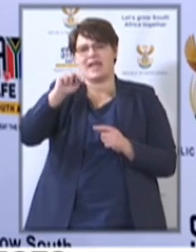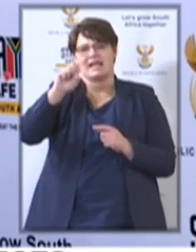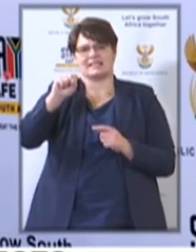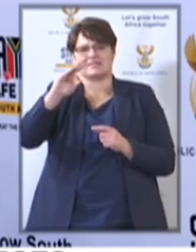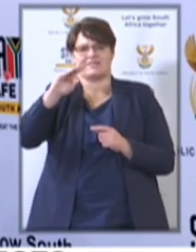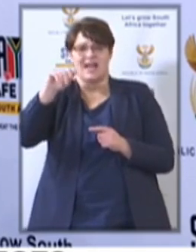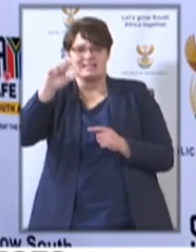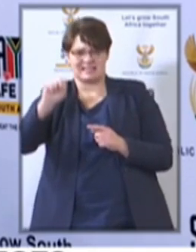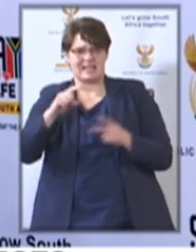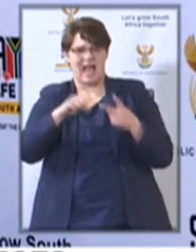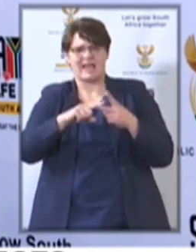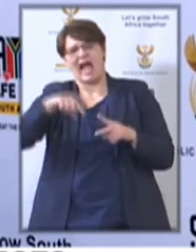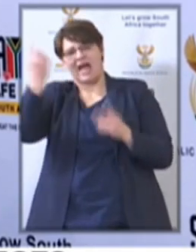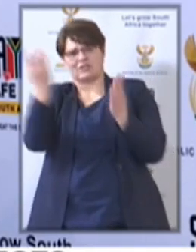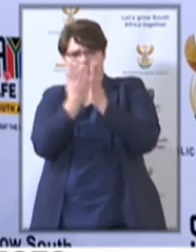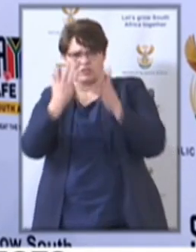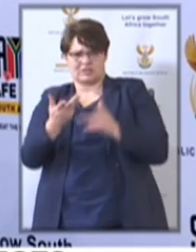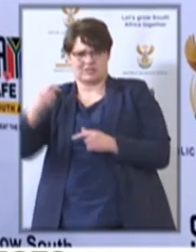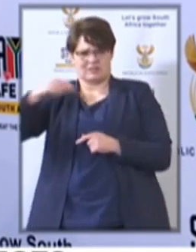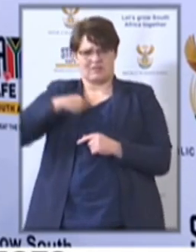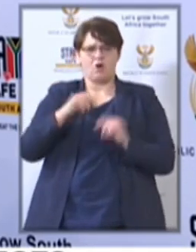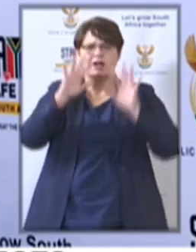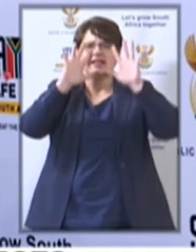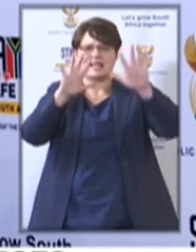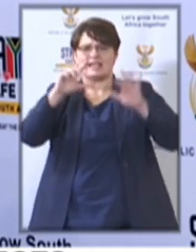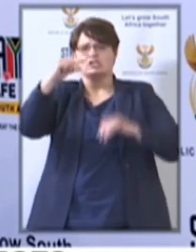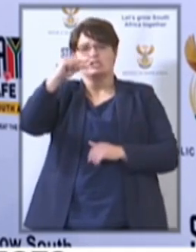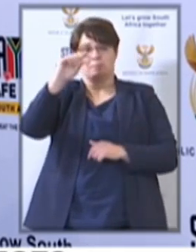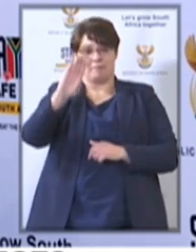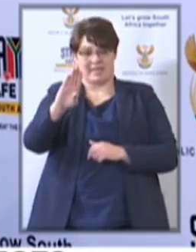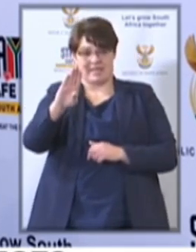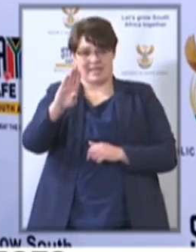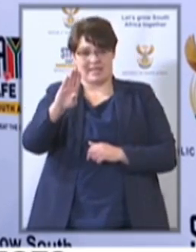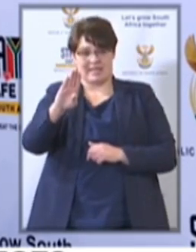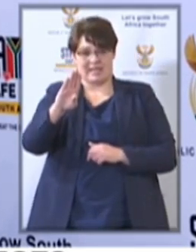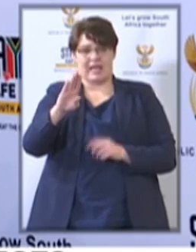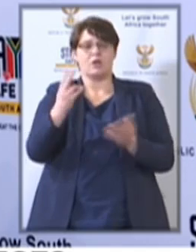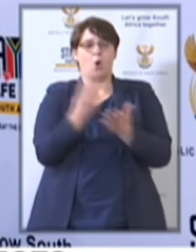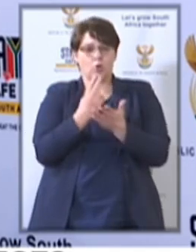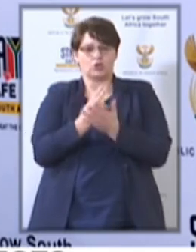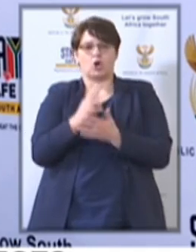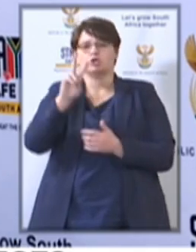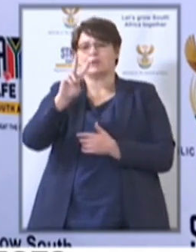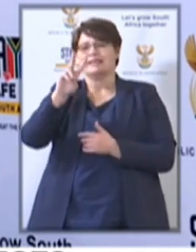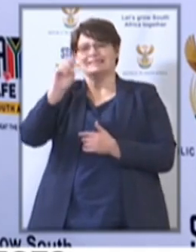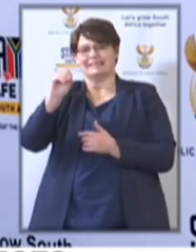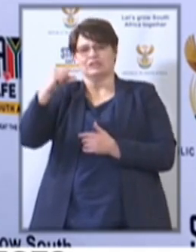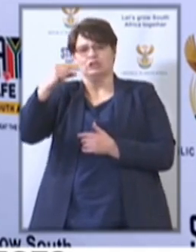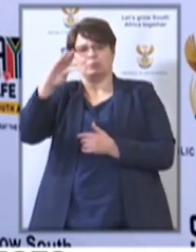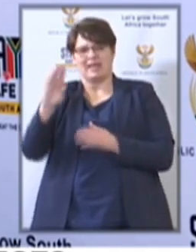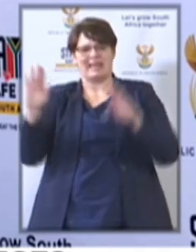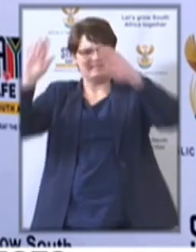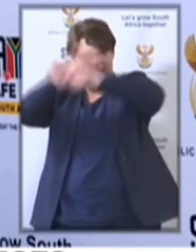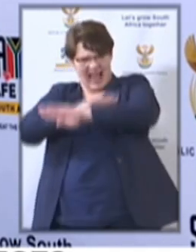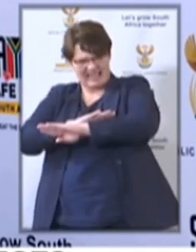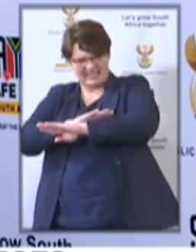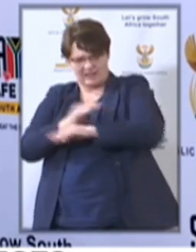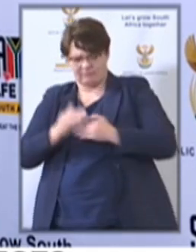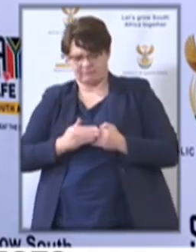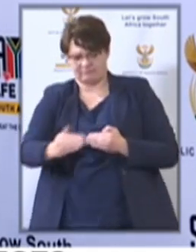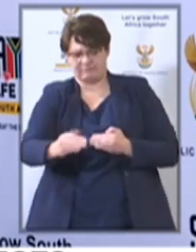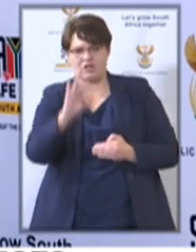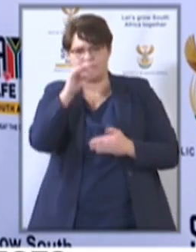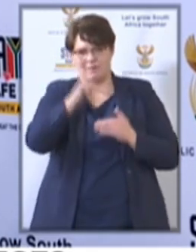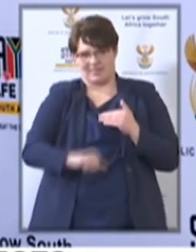Funza Lushaka students for 10 gigabytes daytime and 20 gigabytes nighttime data for 3 months. I